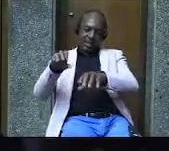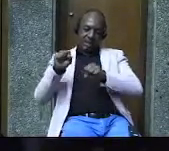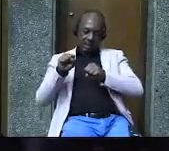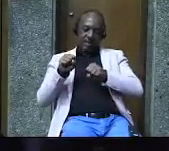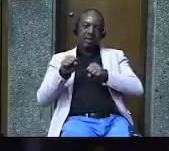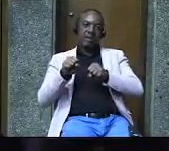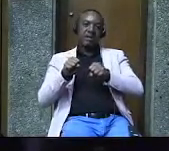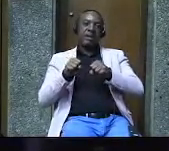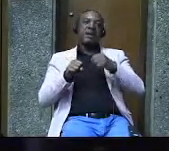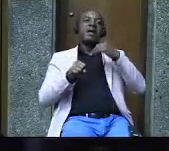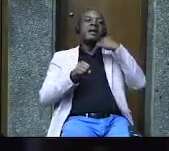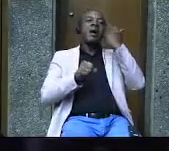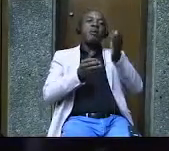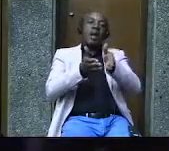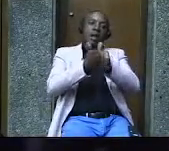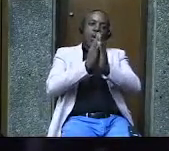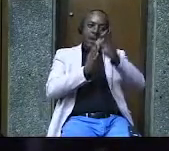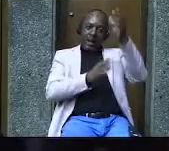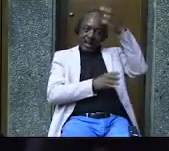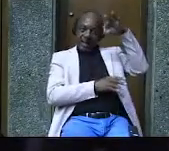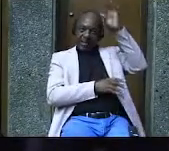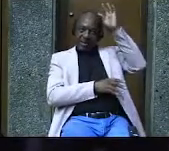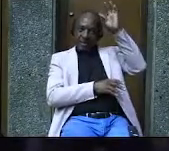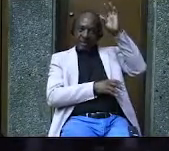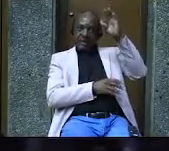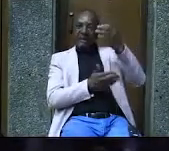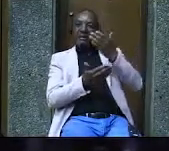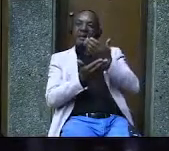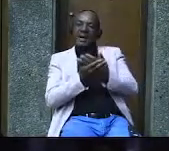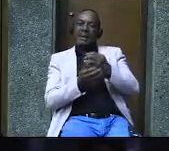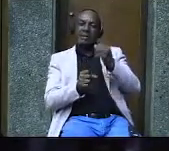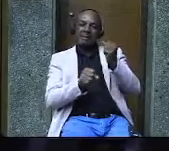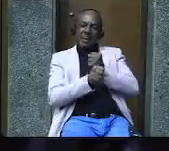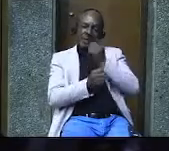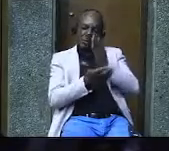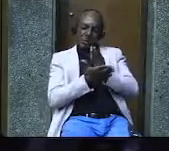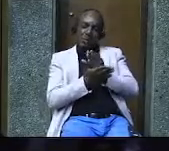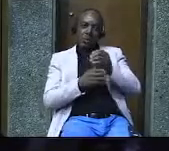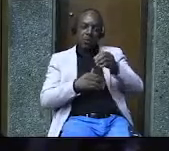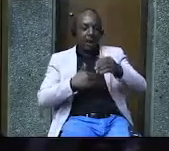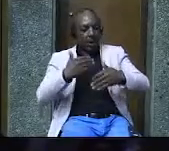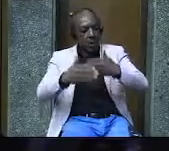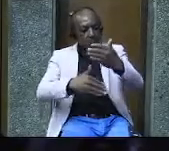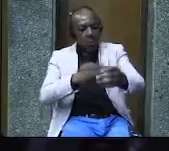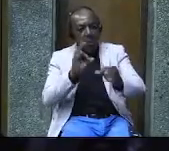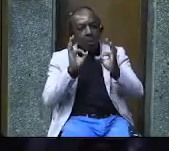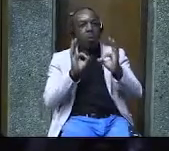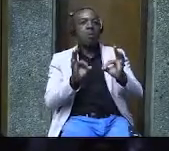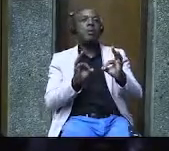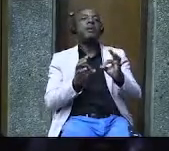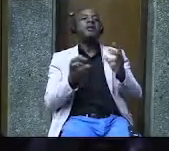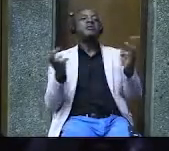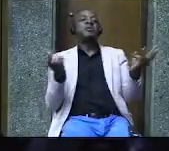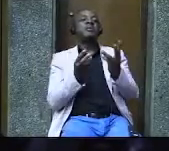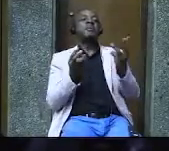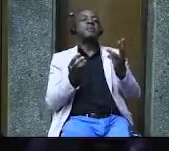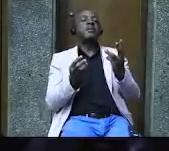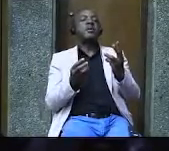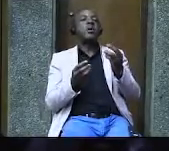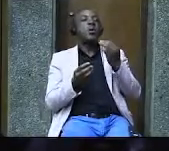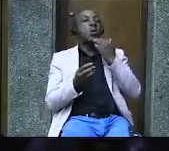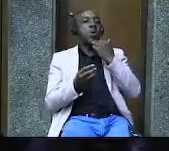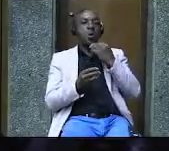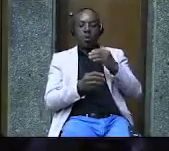ke tla re ke kopa government a process taba ya land. Batho ba nketse land ba khotlisetswe land ya